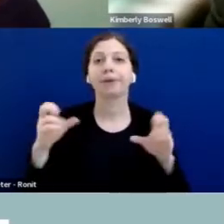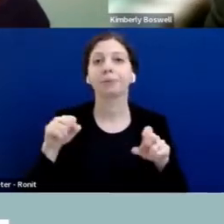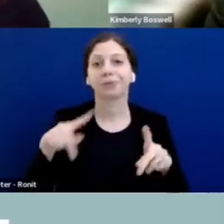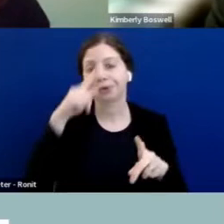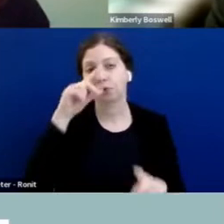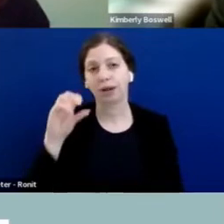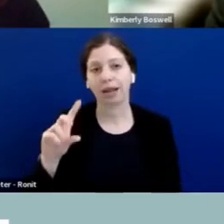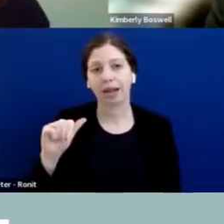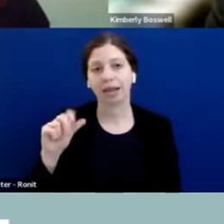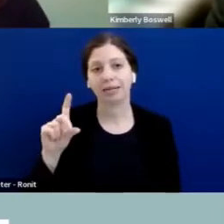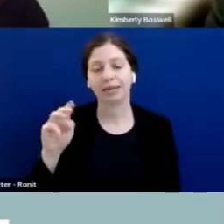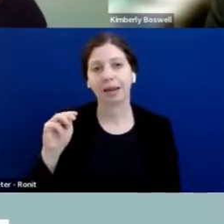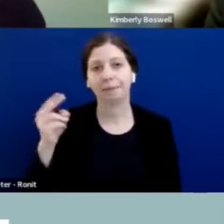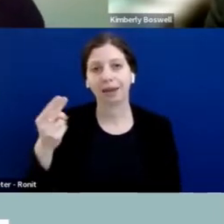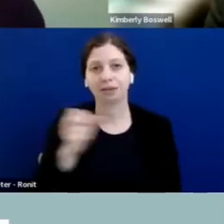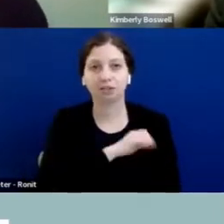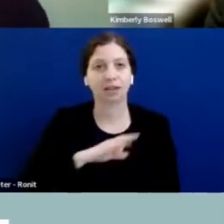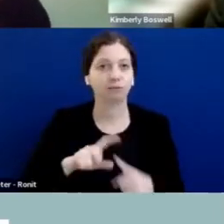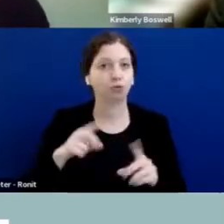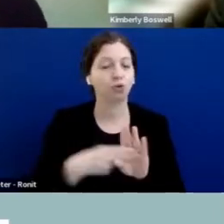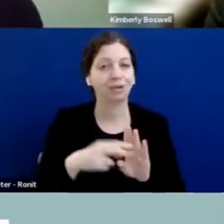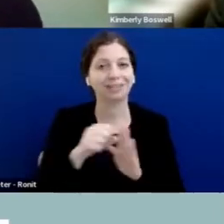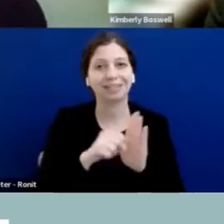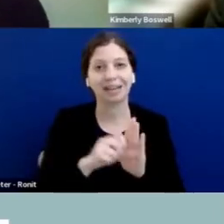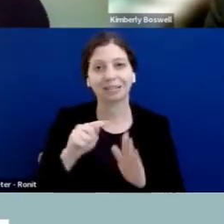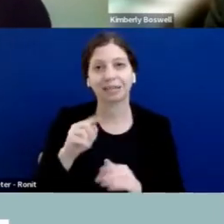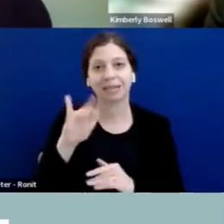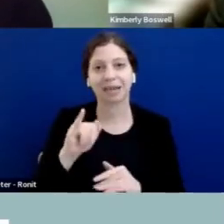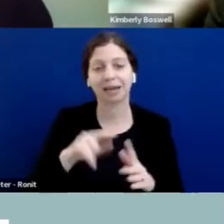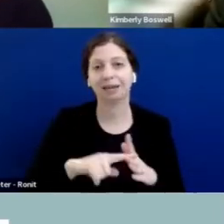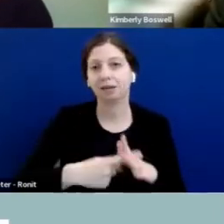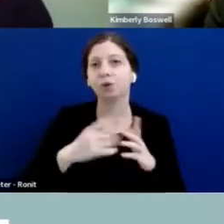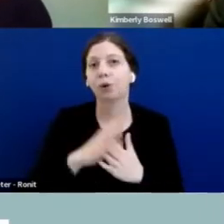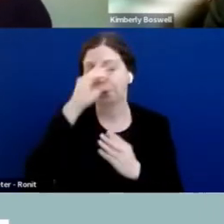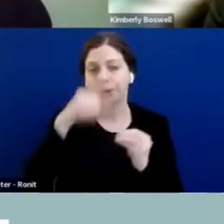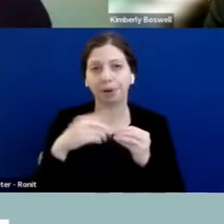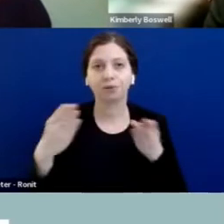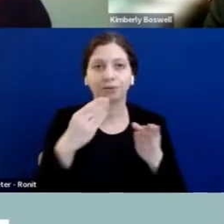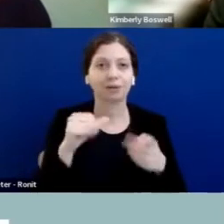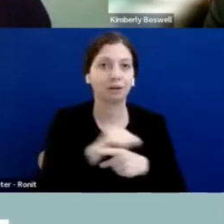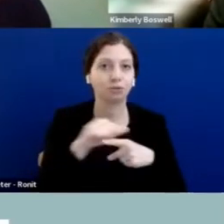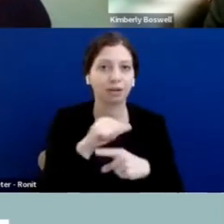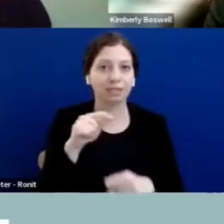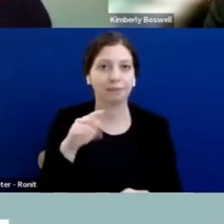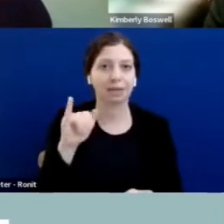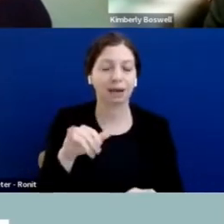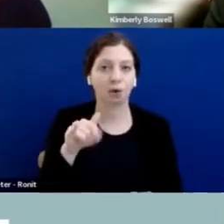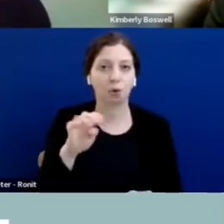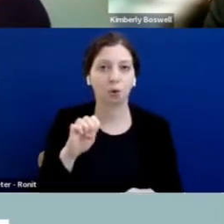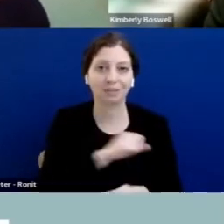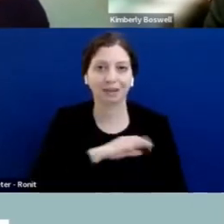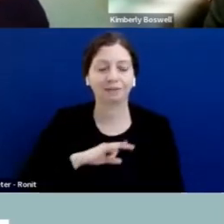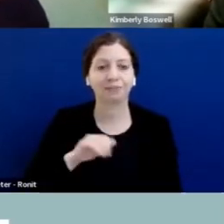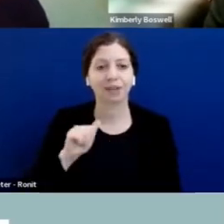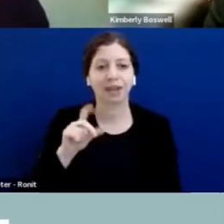ADMH staff to join state TBI initiatives to learn about services and train TBI core staff.